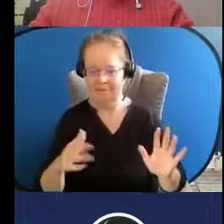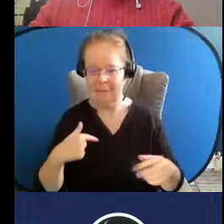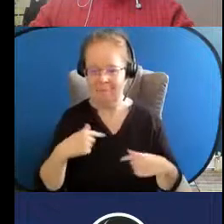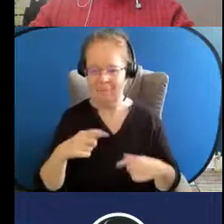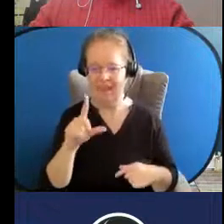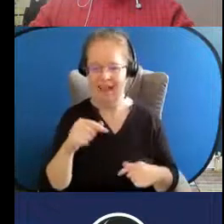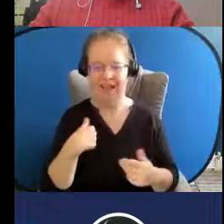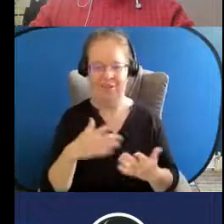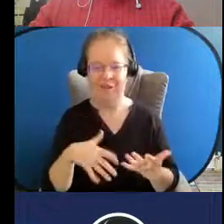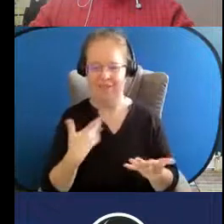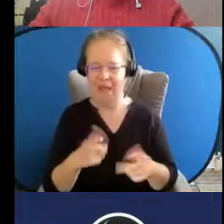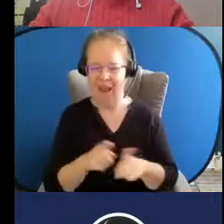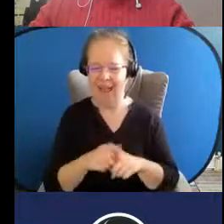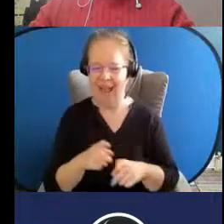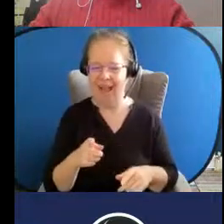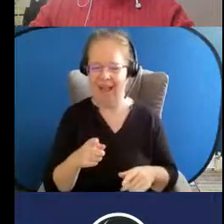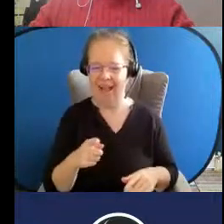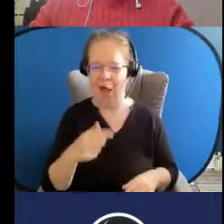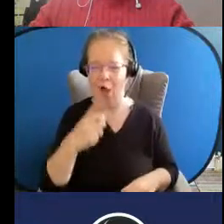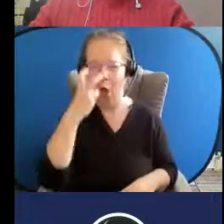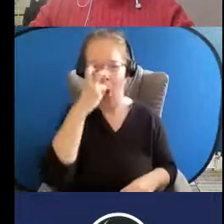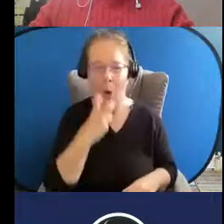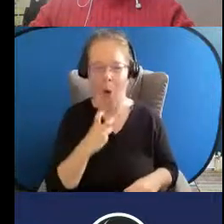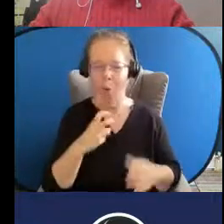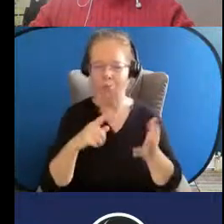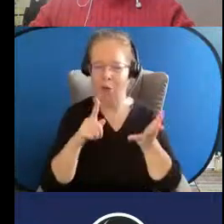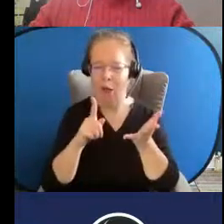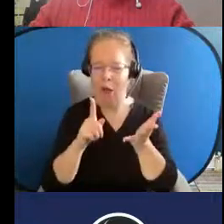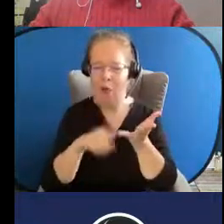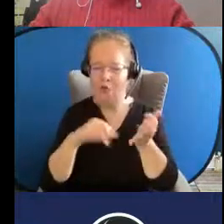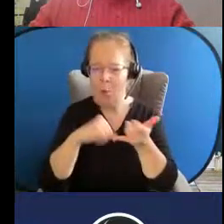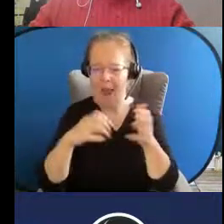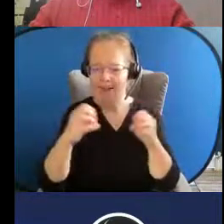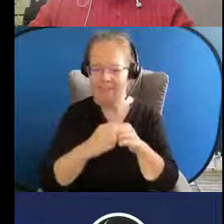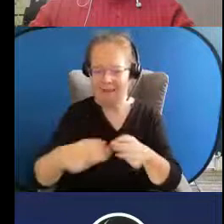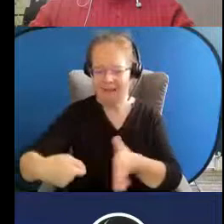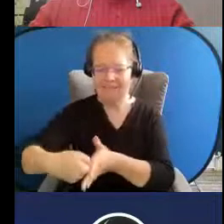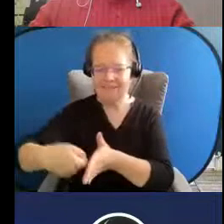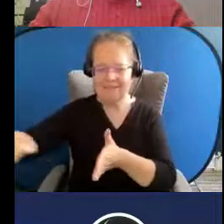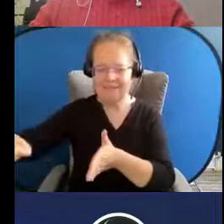itch when when I hear that old USB disconnect connect sound. If I'm honest,